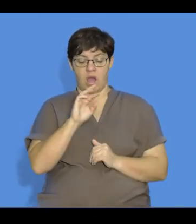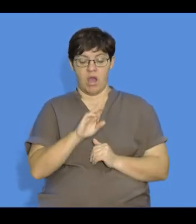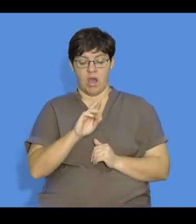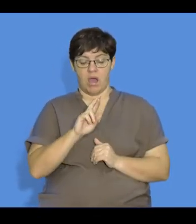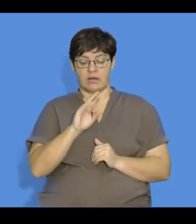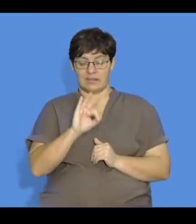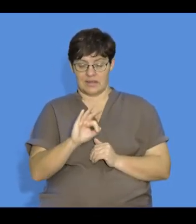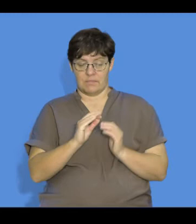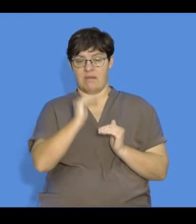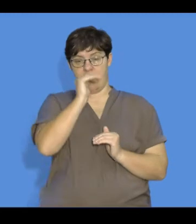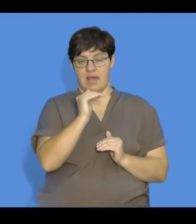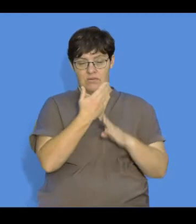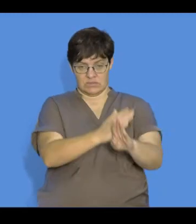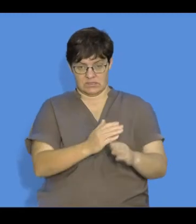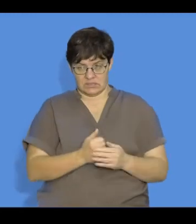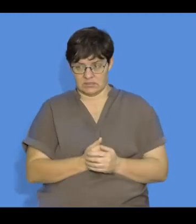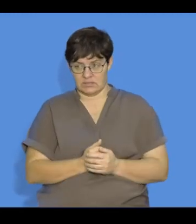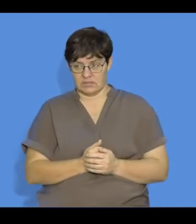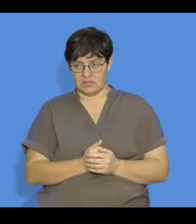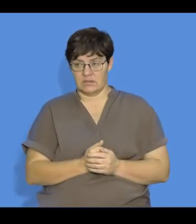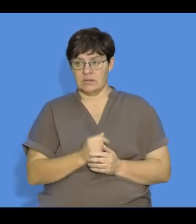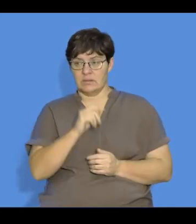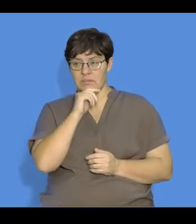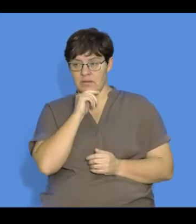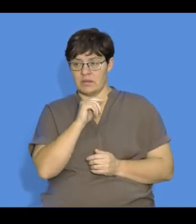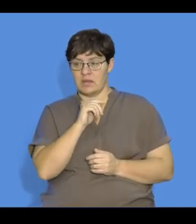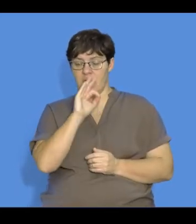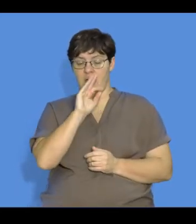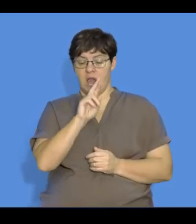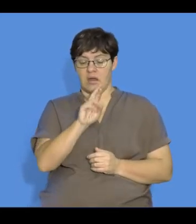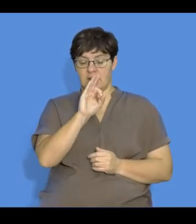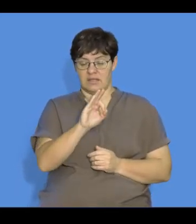So in other words, you're saying R3 is actually greater than